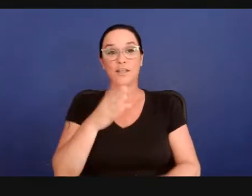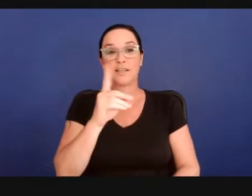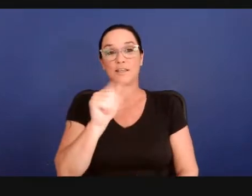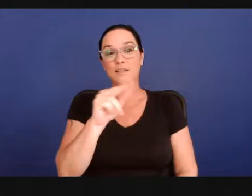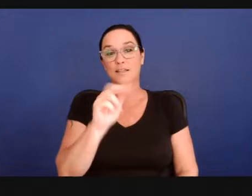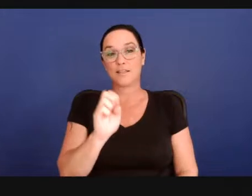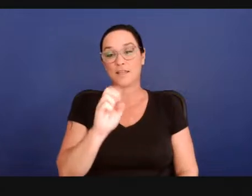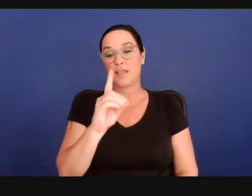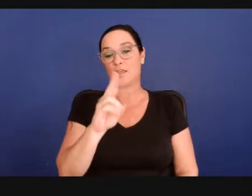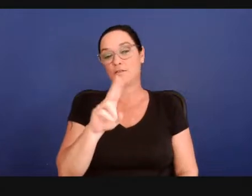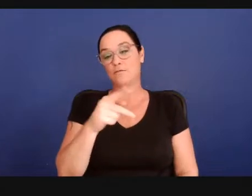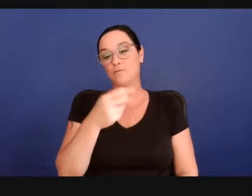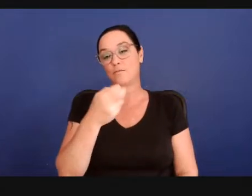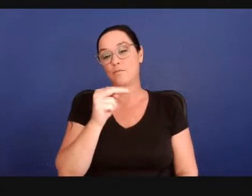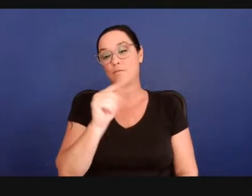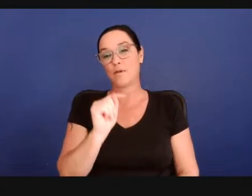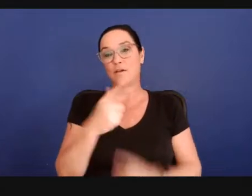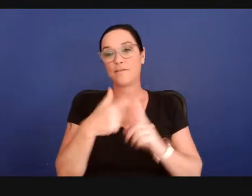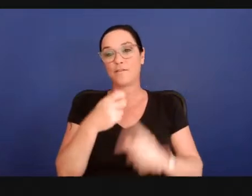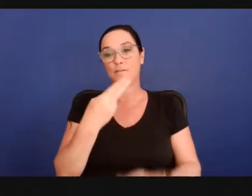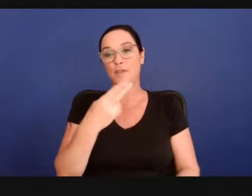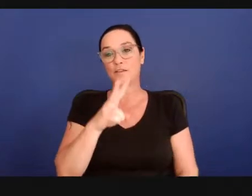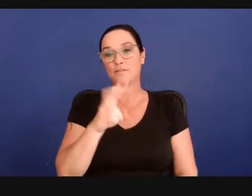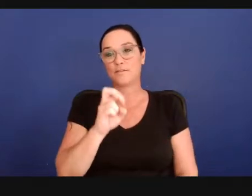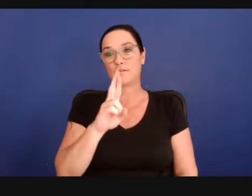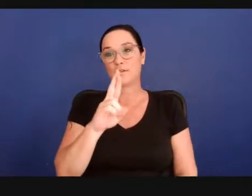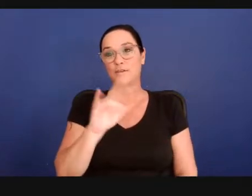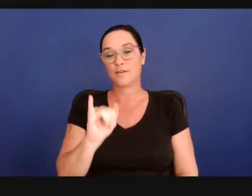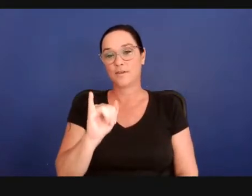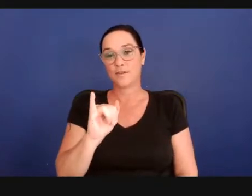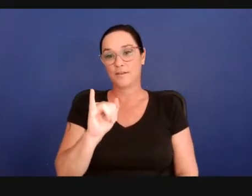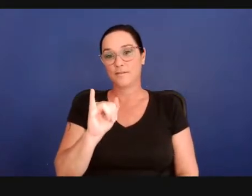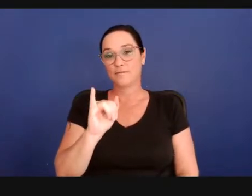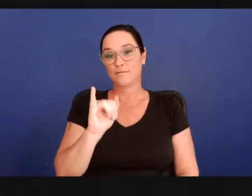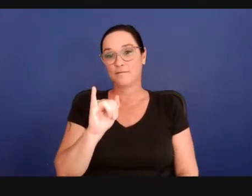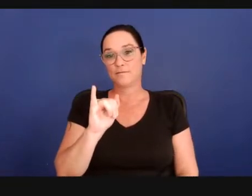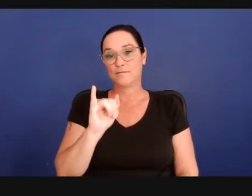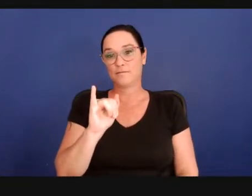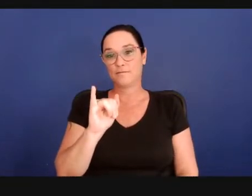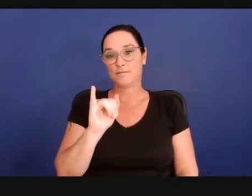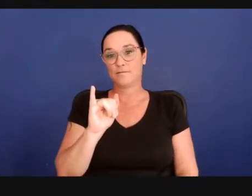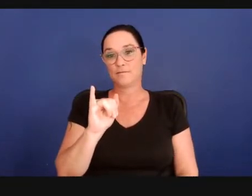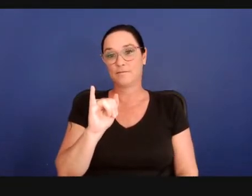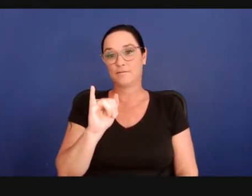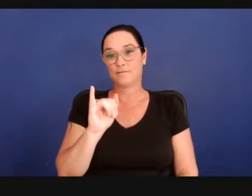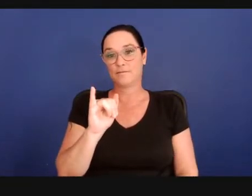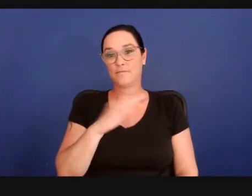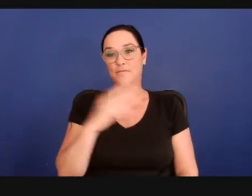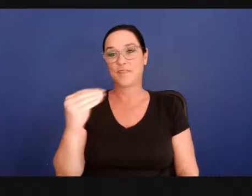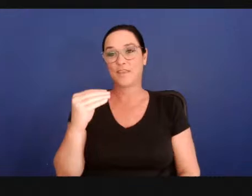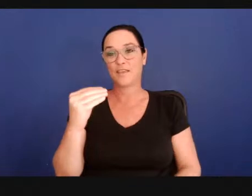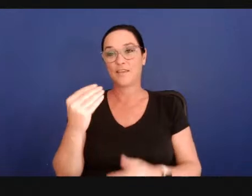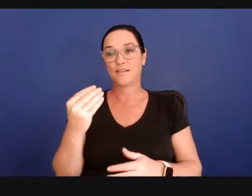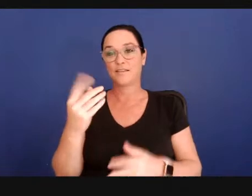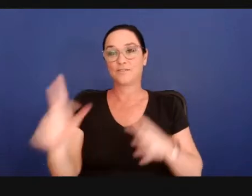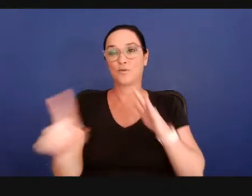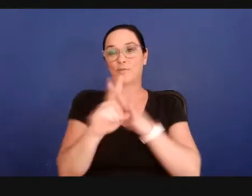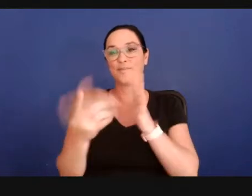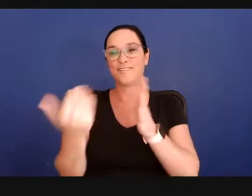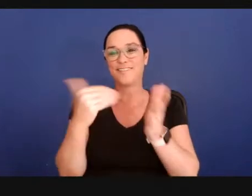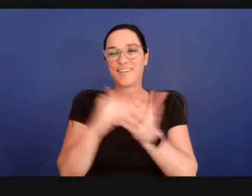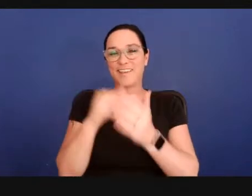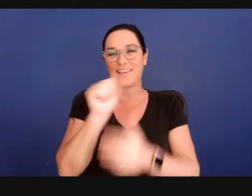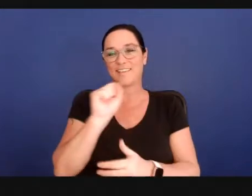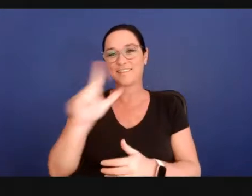HVERI, the Hawaiian Volcano Education and Resilience Institute, and joined once again by our ASL